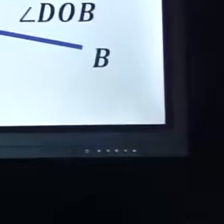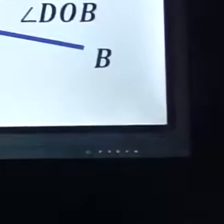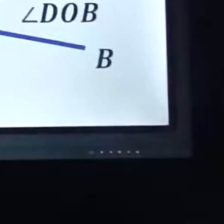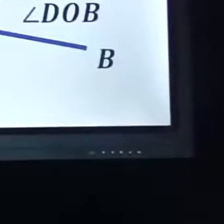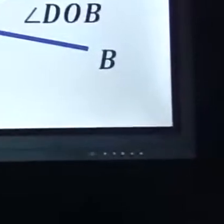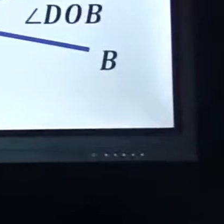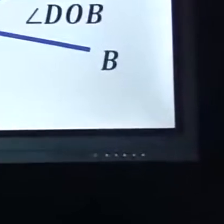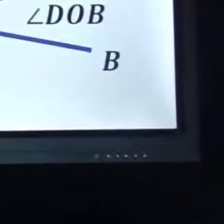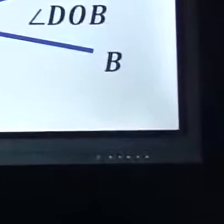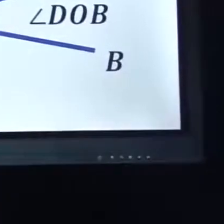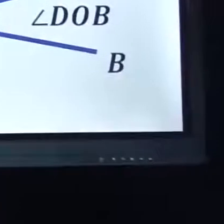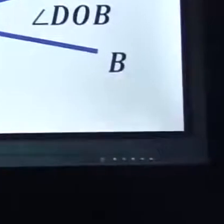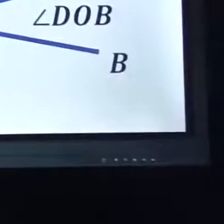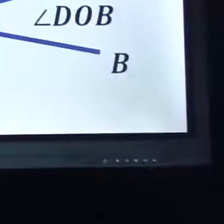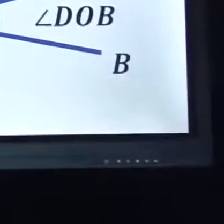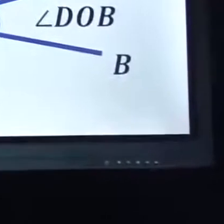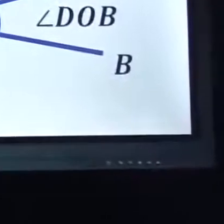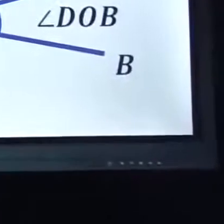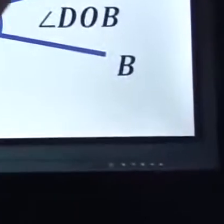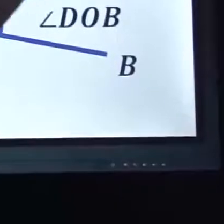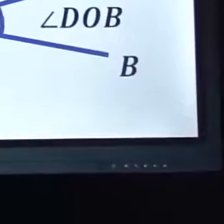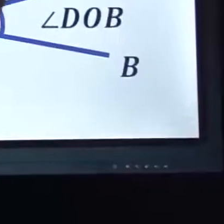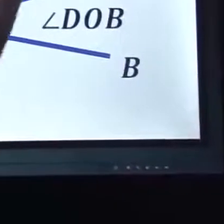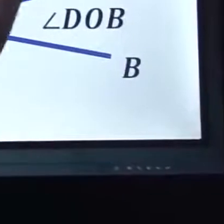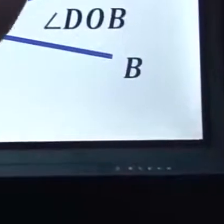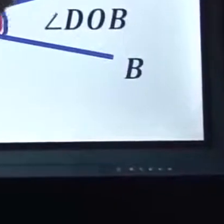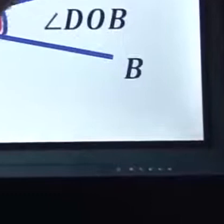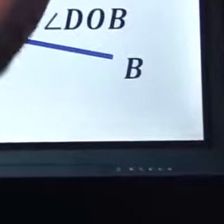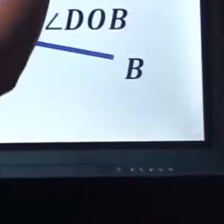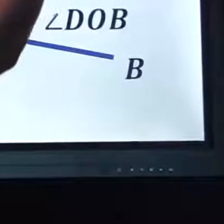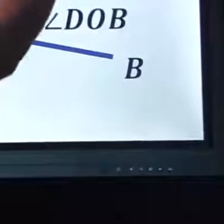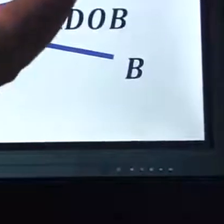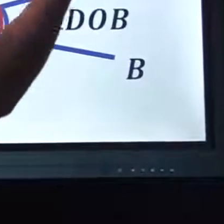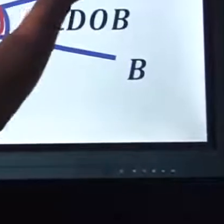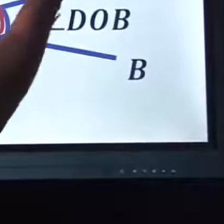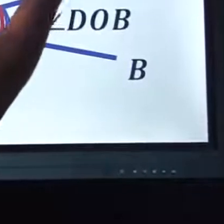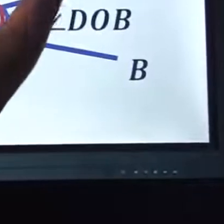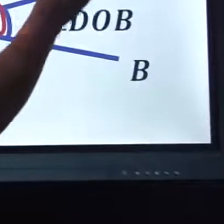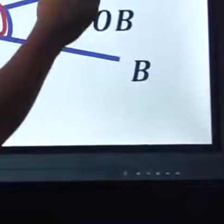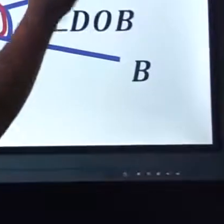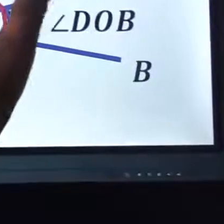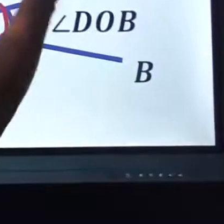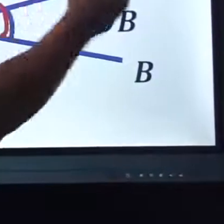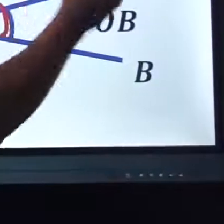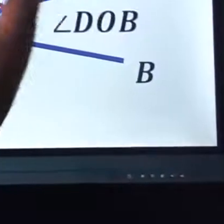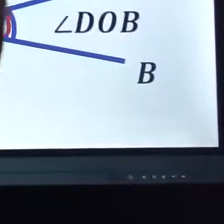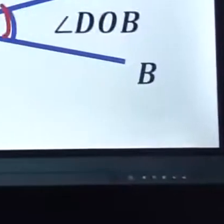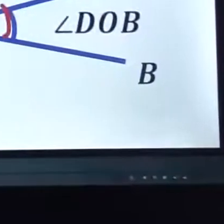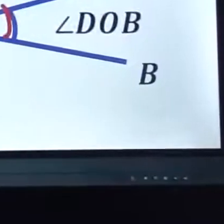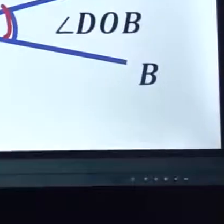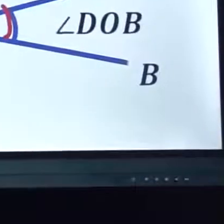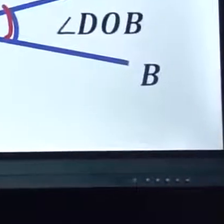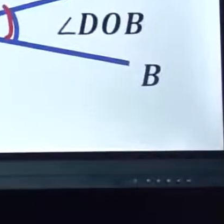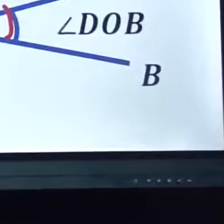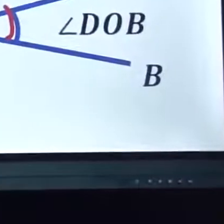you recognize them with the X. The X can be drawn anyhow. It can be like this, it can be like this, it can be long, it can